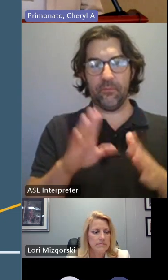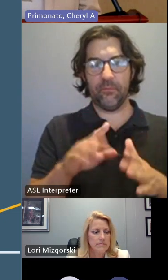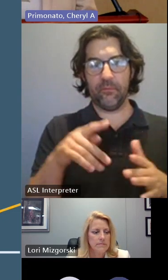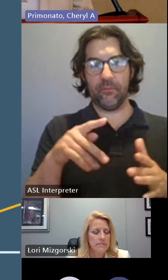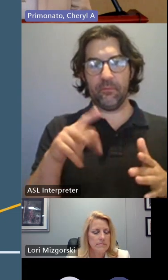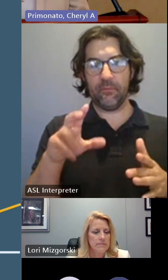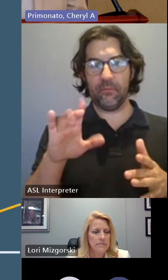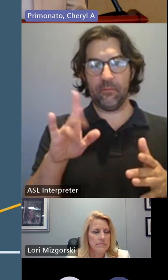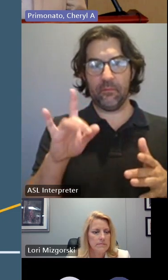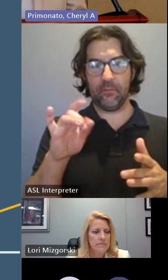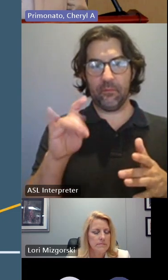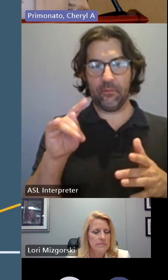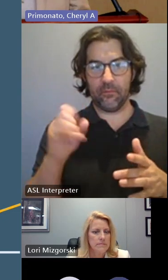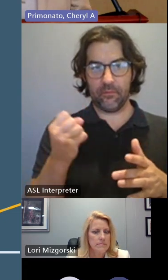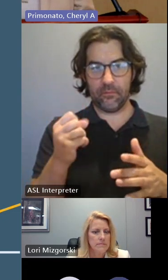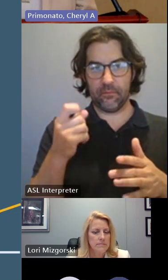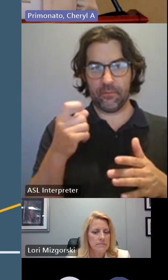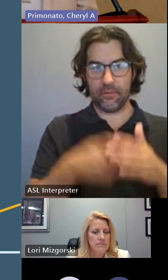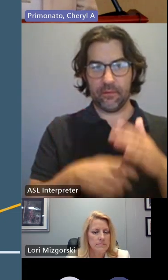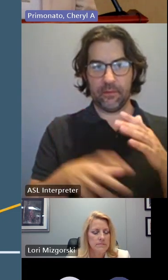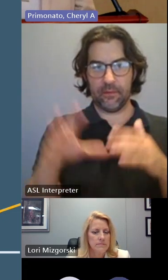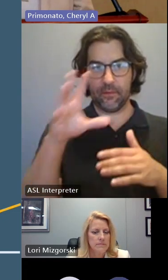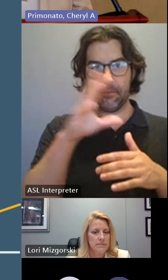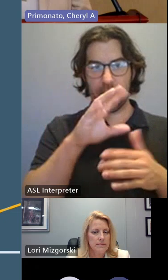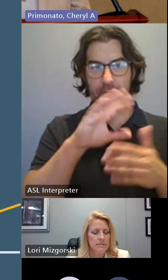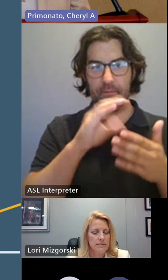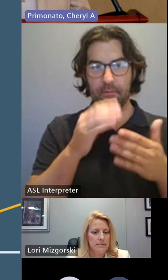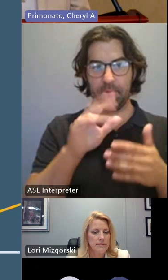PPC Lubricants, an estimated amount of